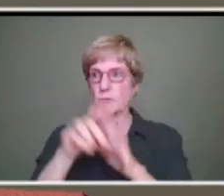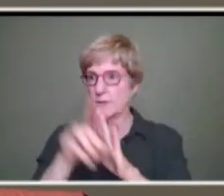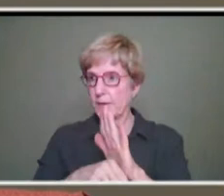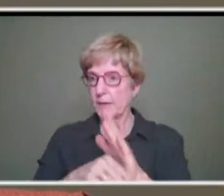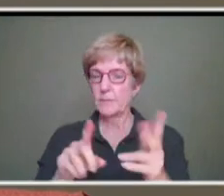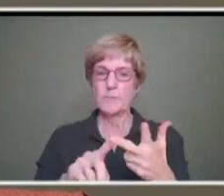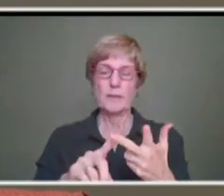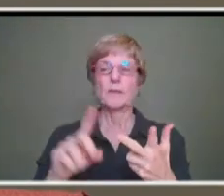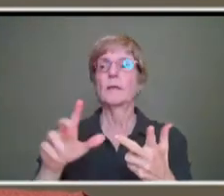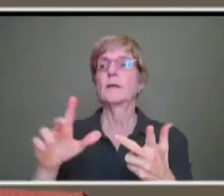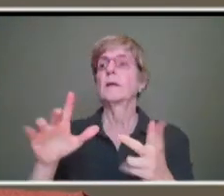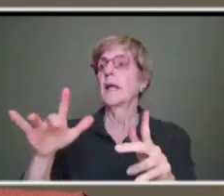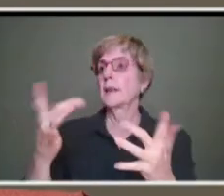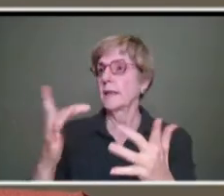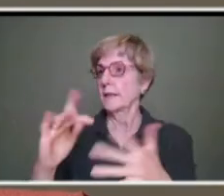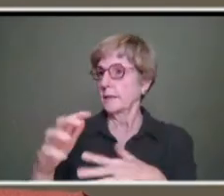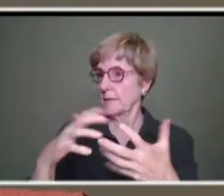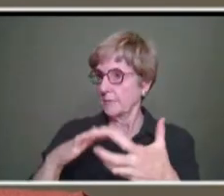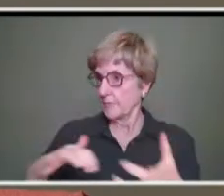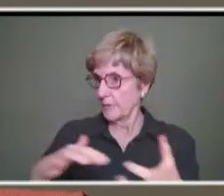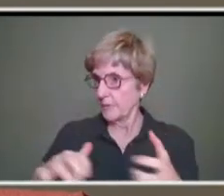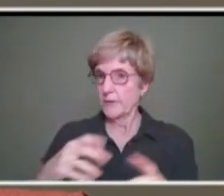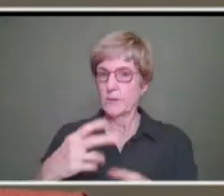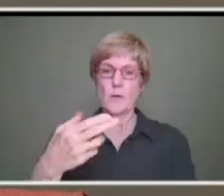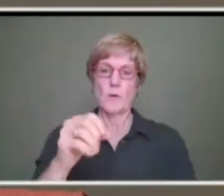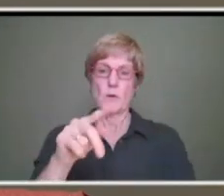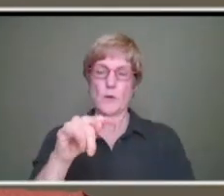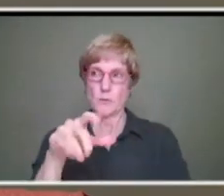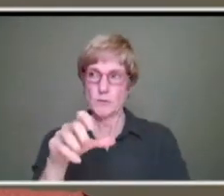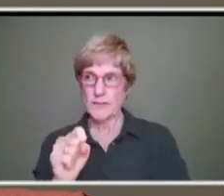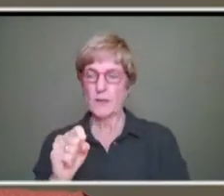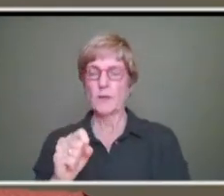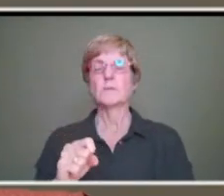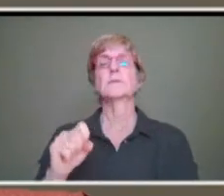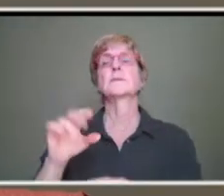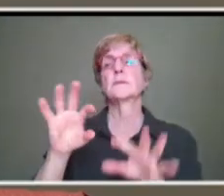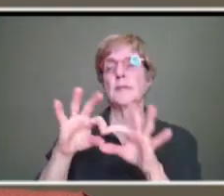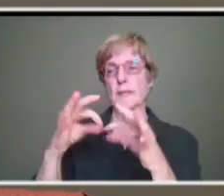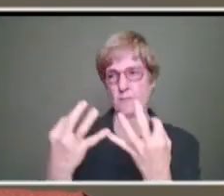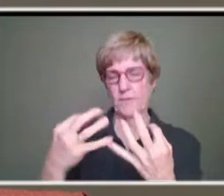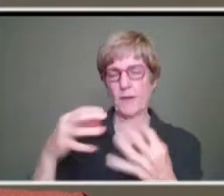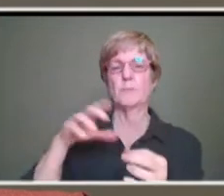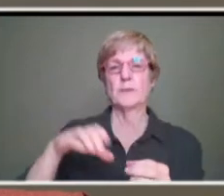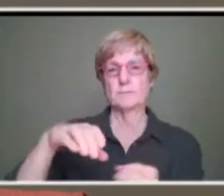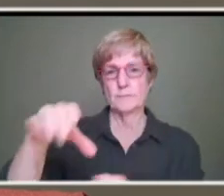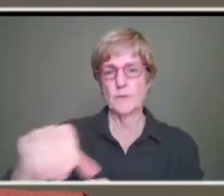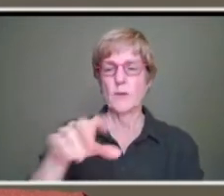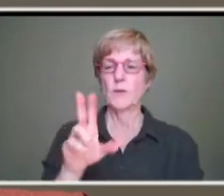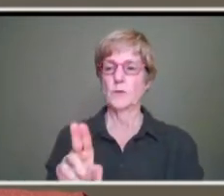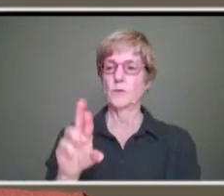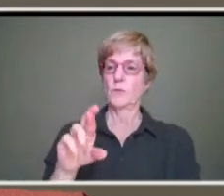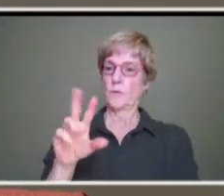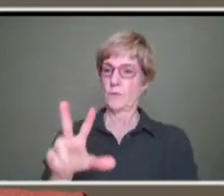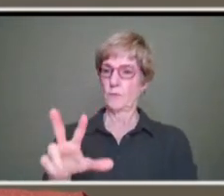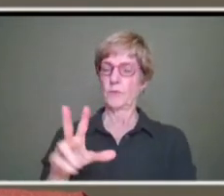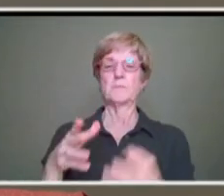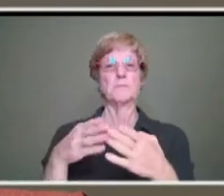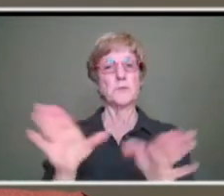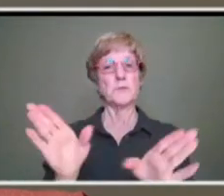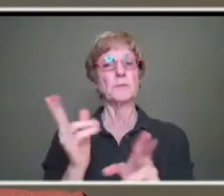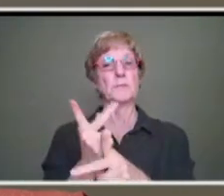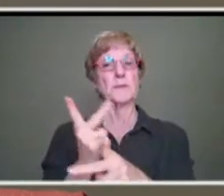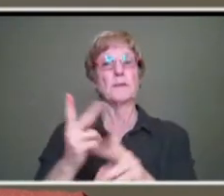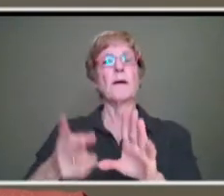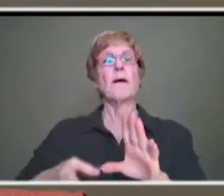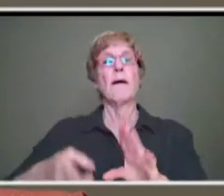light manufacturing showrooms hotels and multi-family residential uses the ur3 zoning District generally maintains a high